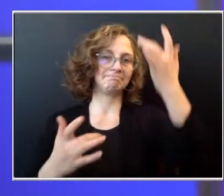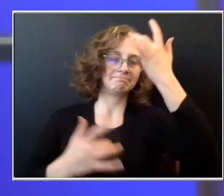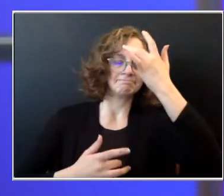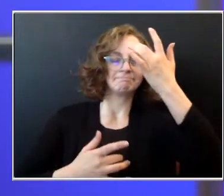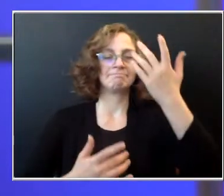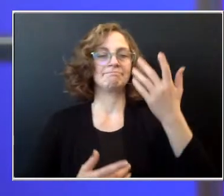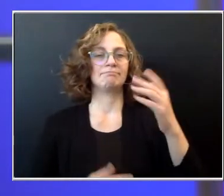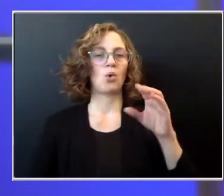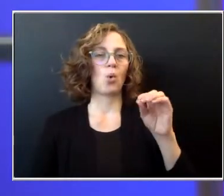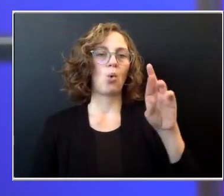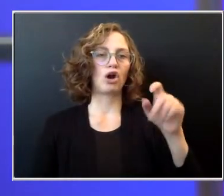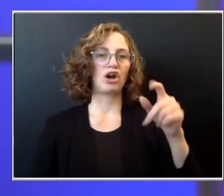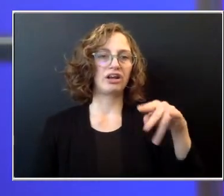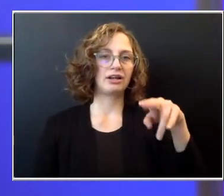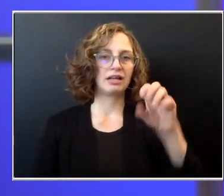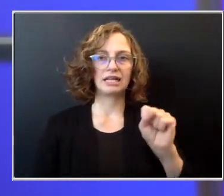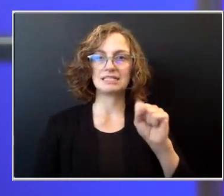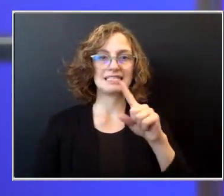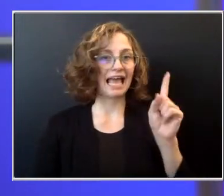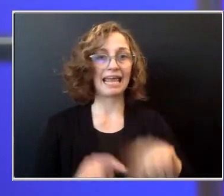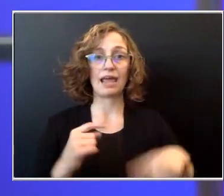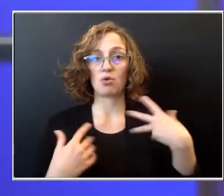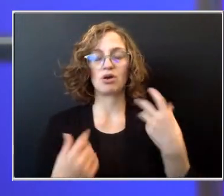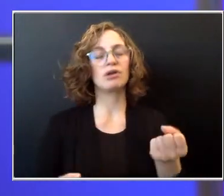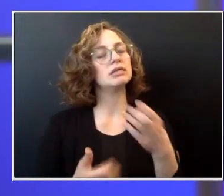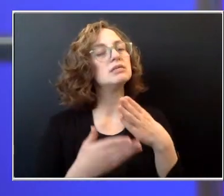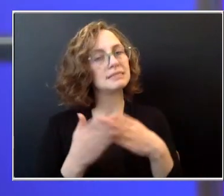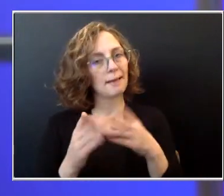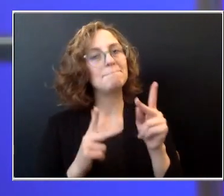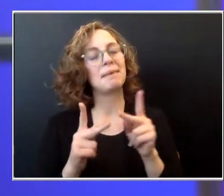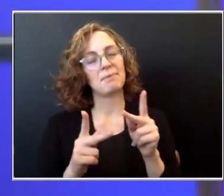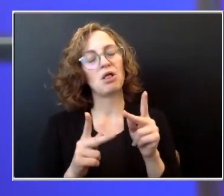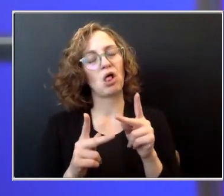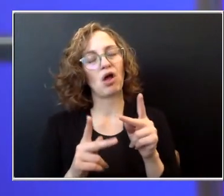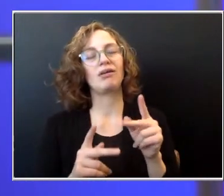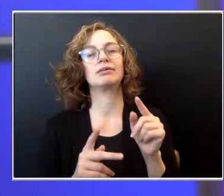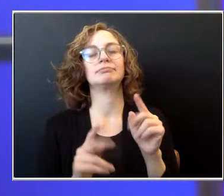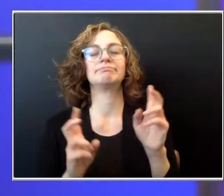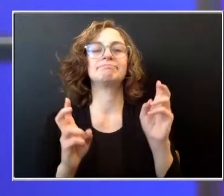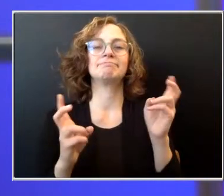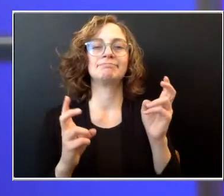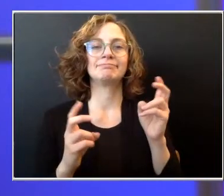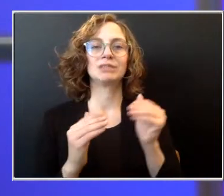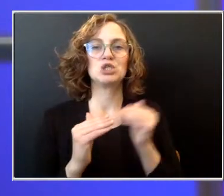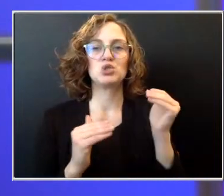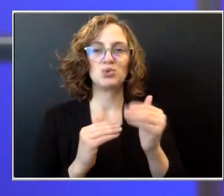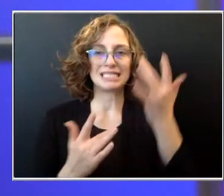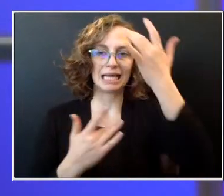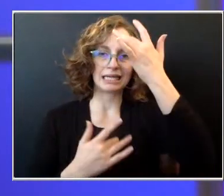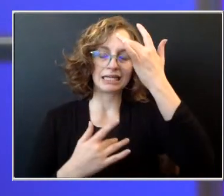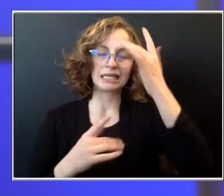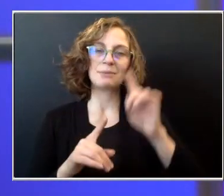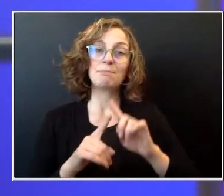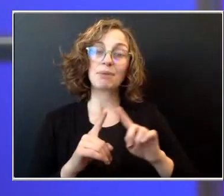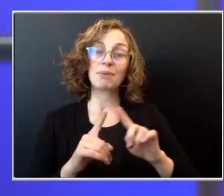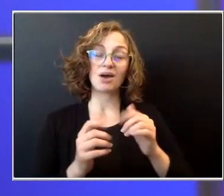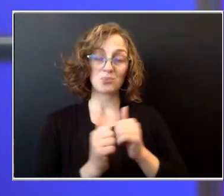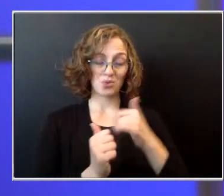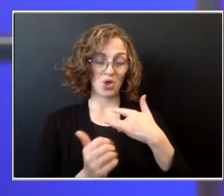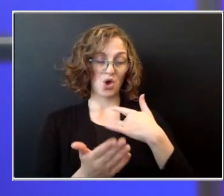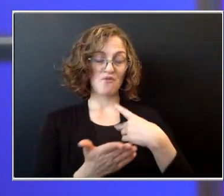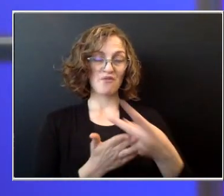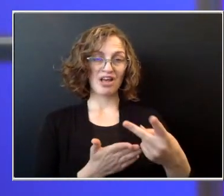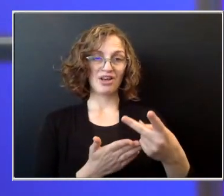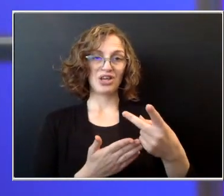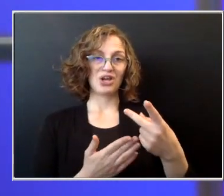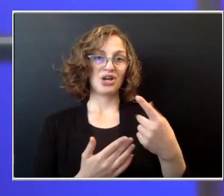And you know, in the heart failure space, they don't teach us very well to sit on our hands. And saying no is sometimes the hardest thing that